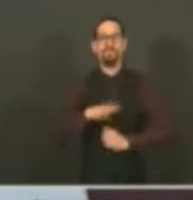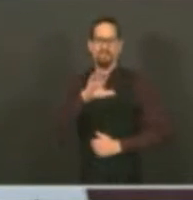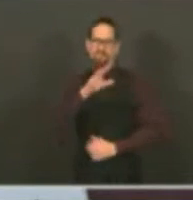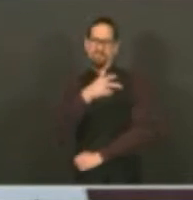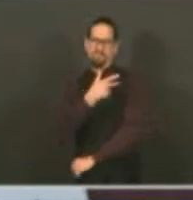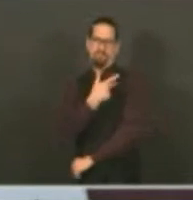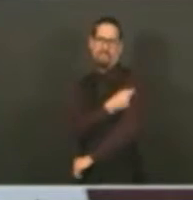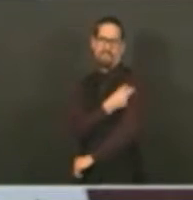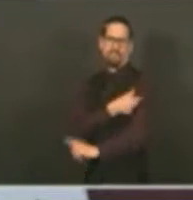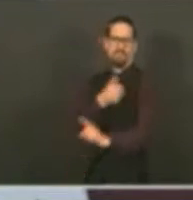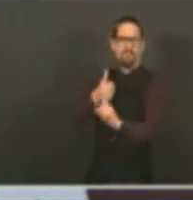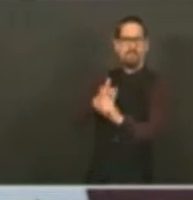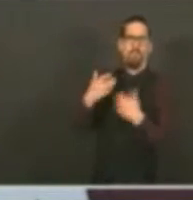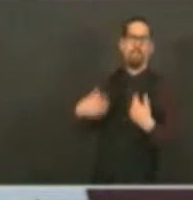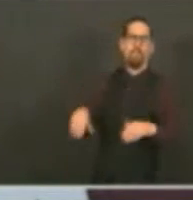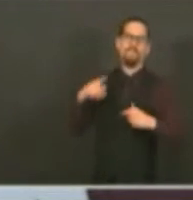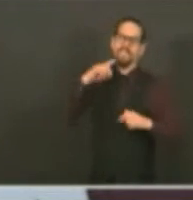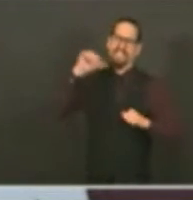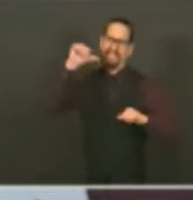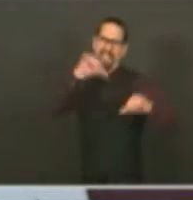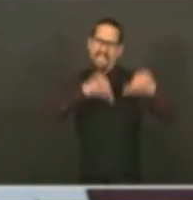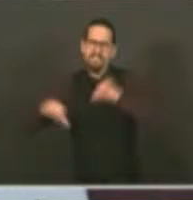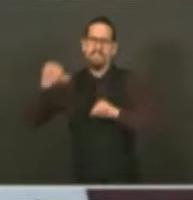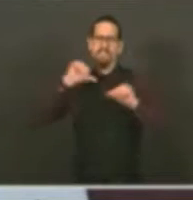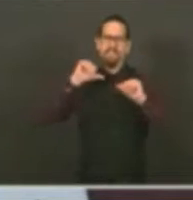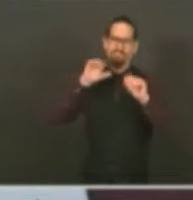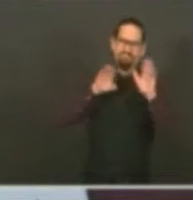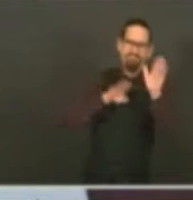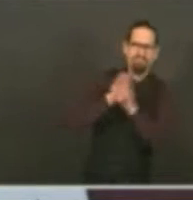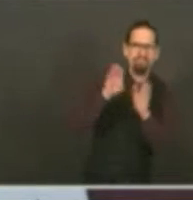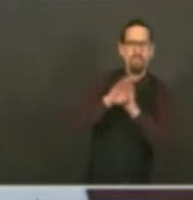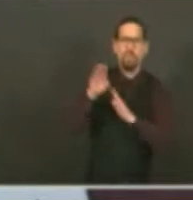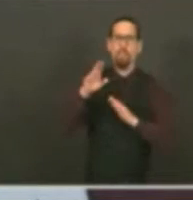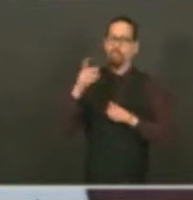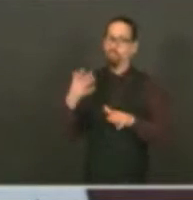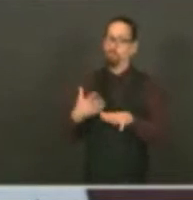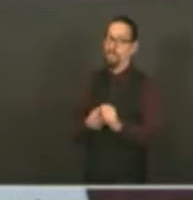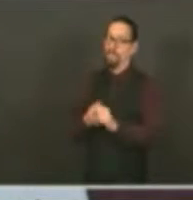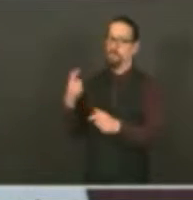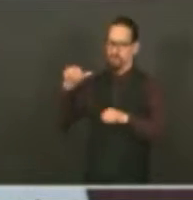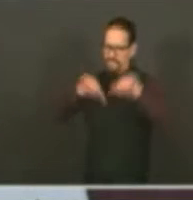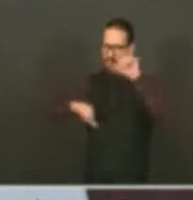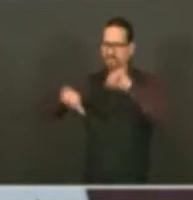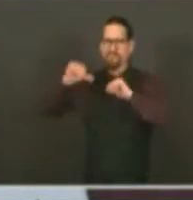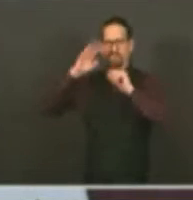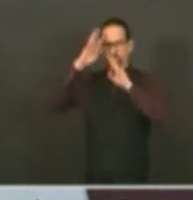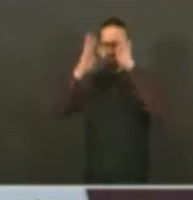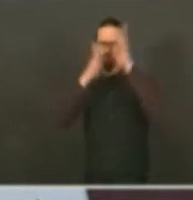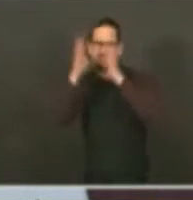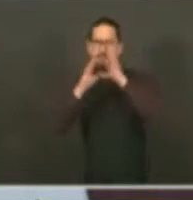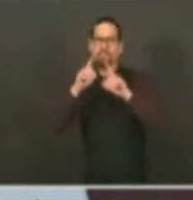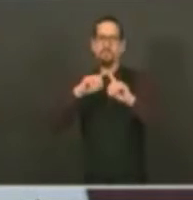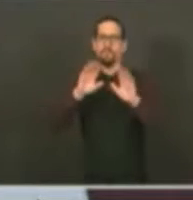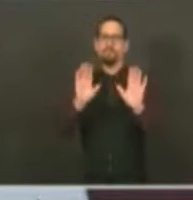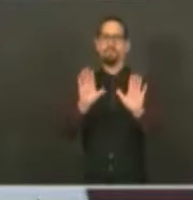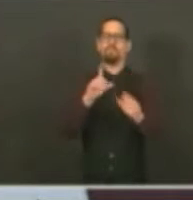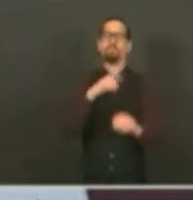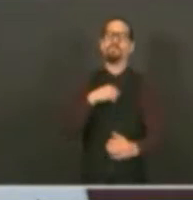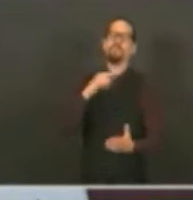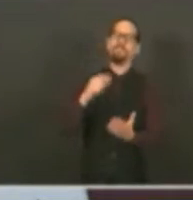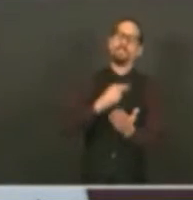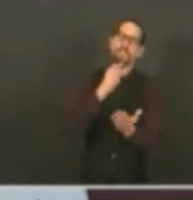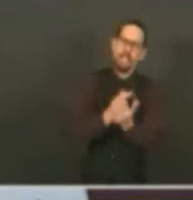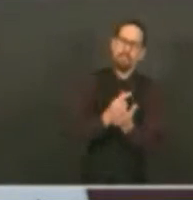about that, but we have made a commitment from day one to ensure that they're safe. And I want to reassure everyone that this is a